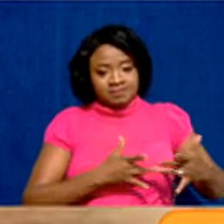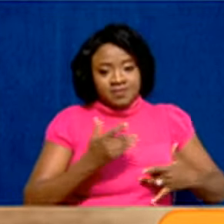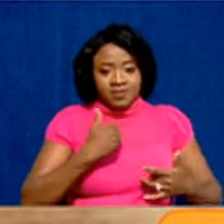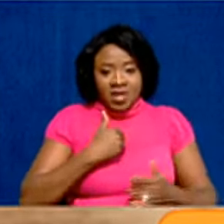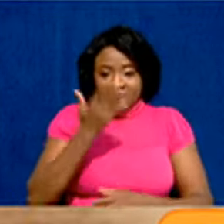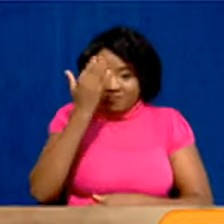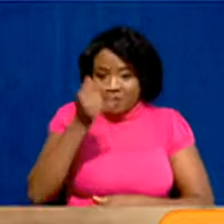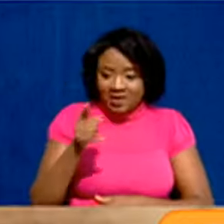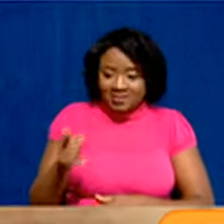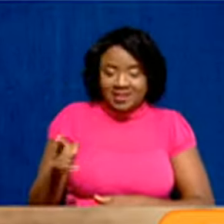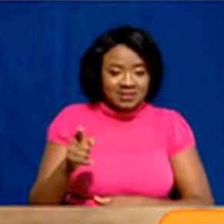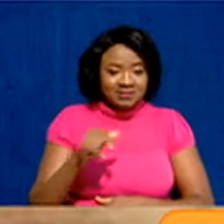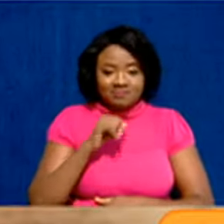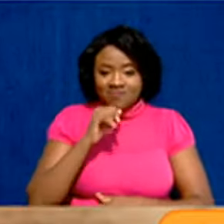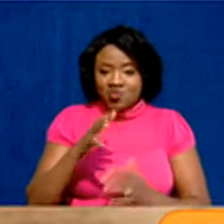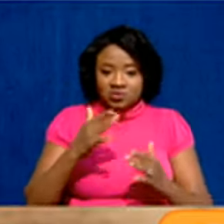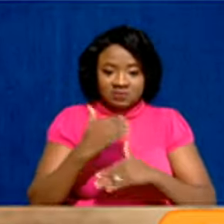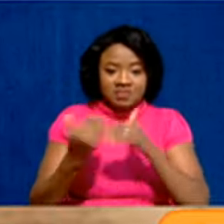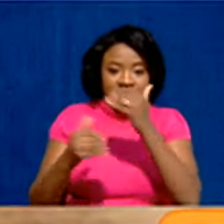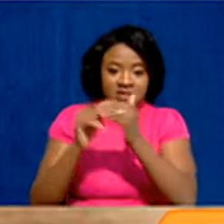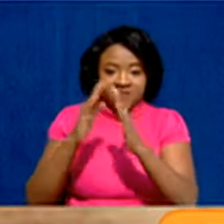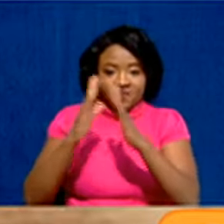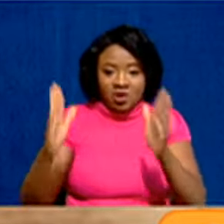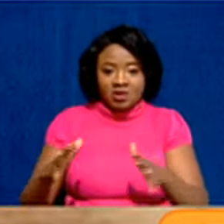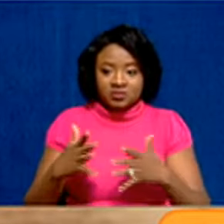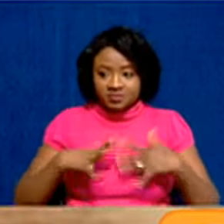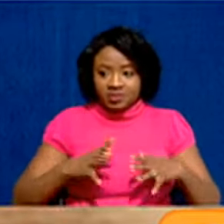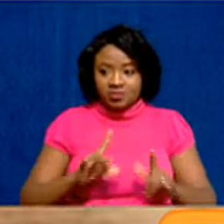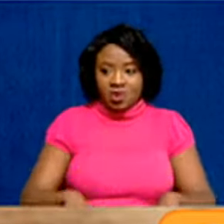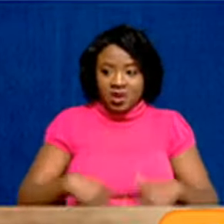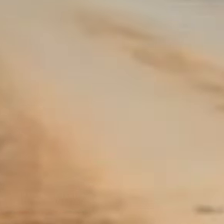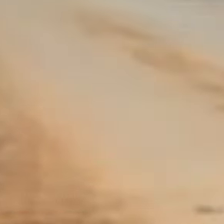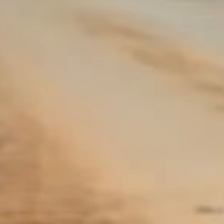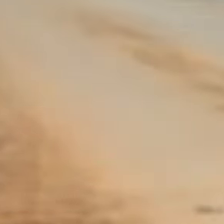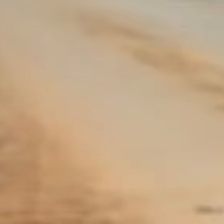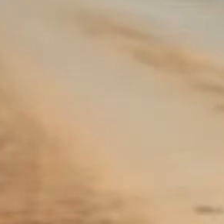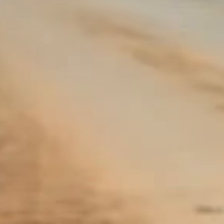like it's not a residential area. It looks like something that's coming up, and we don't understand what it is.